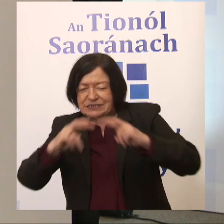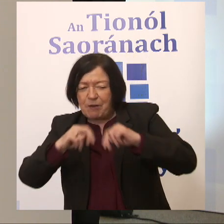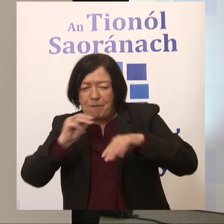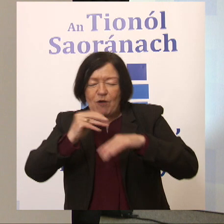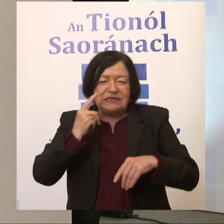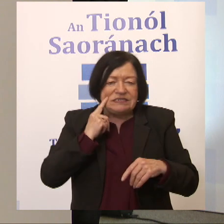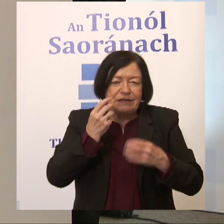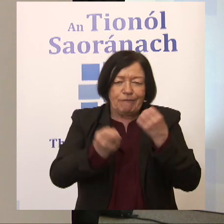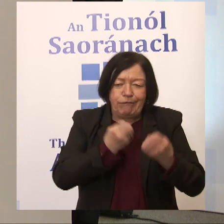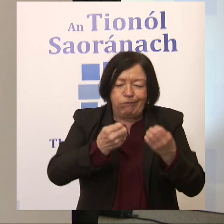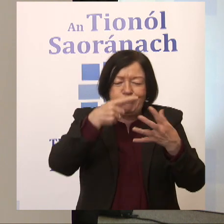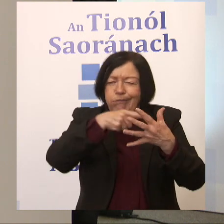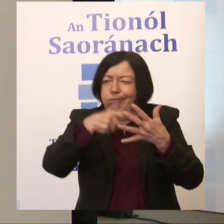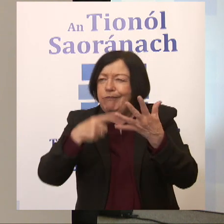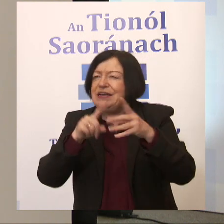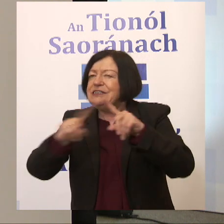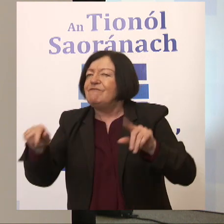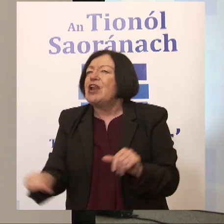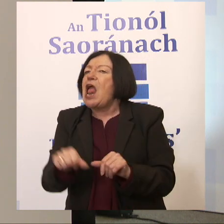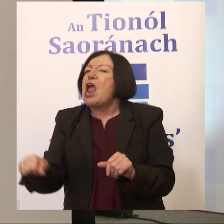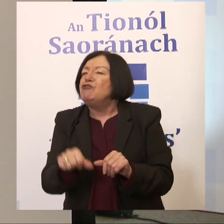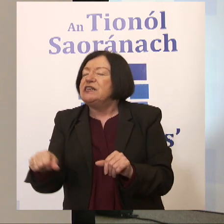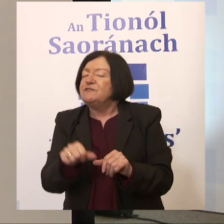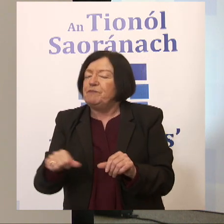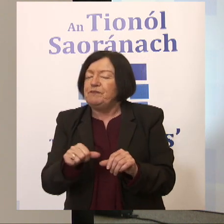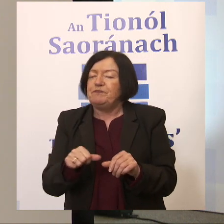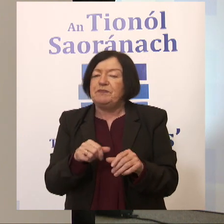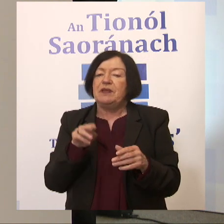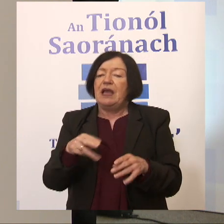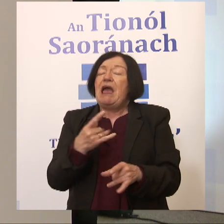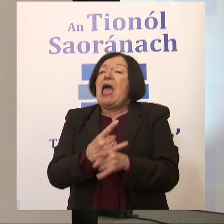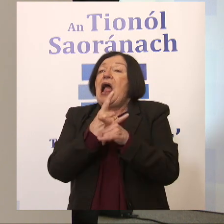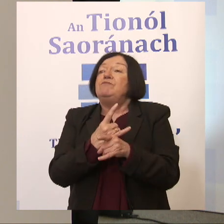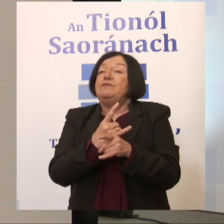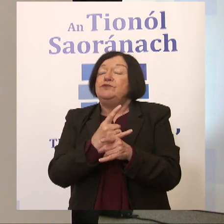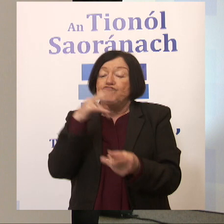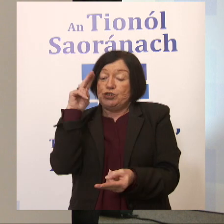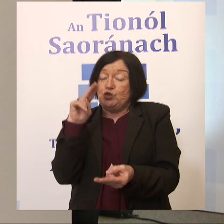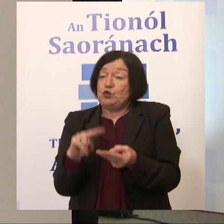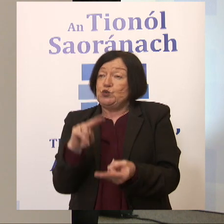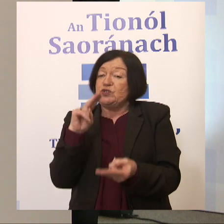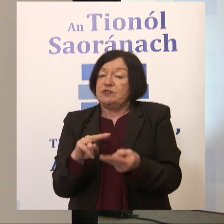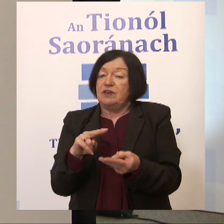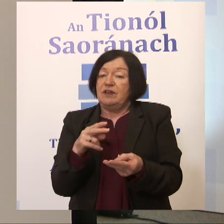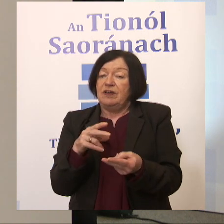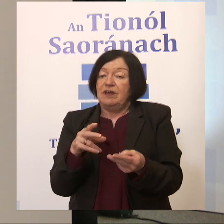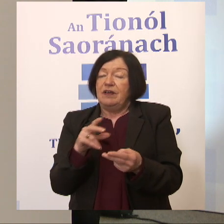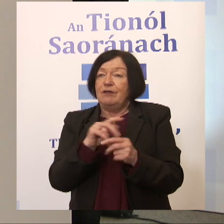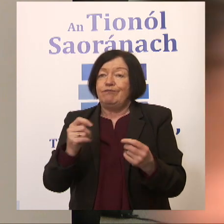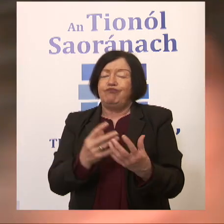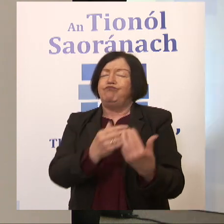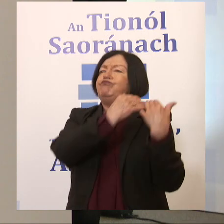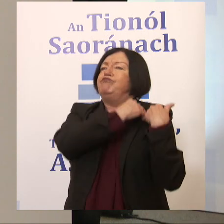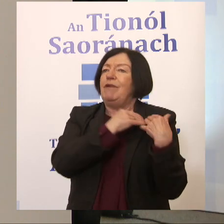things out in different areas. It can maybe help reduce the overload that can exist